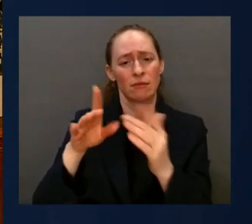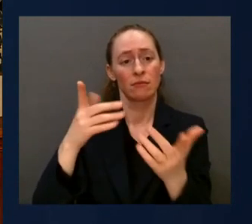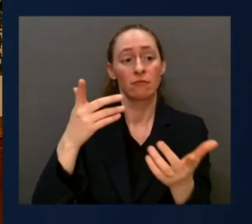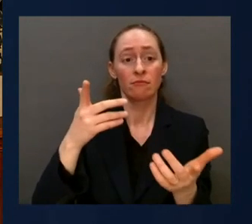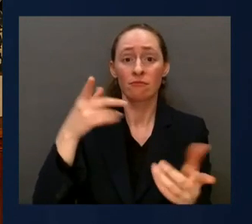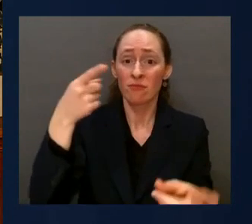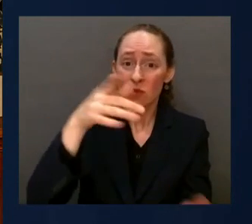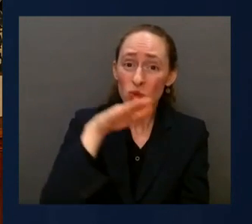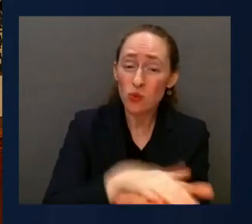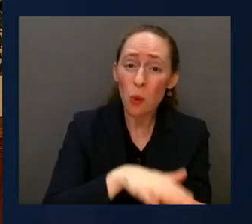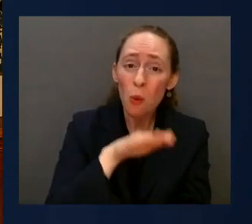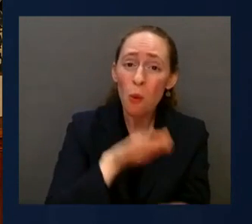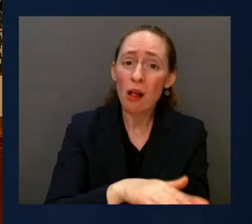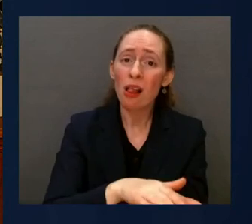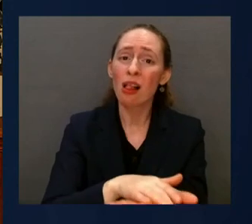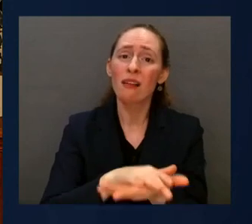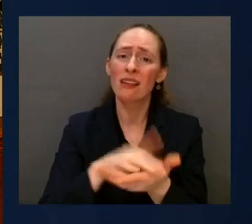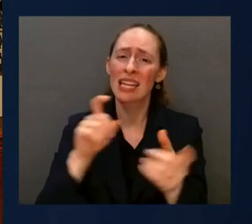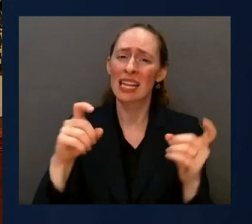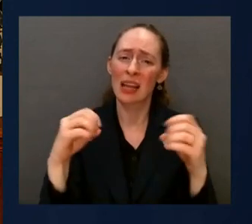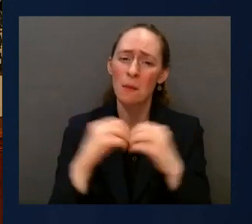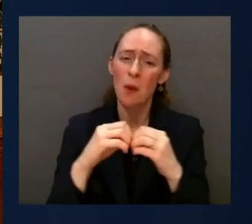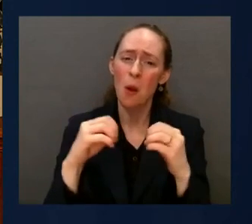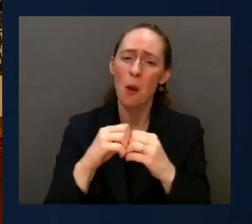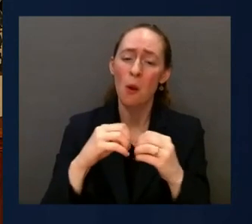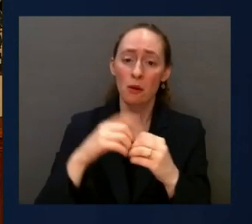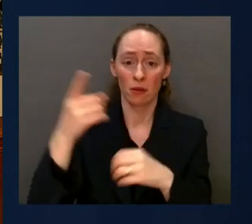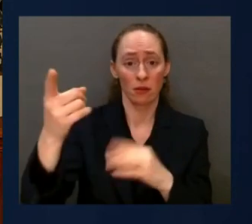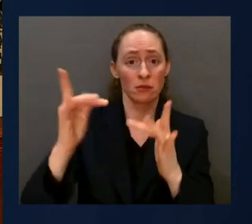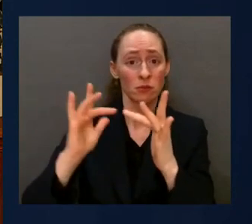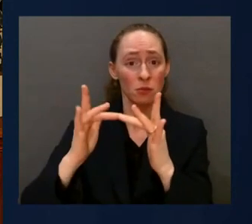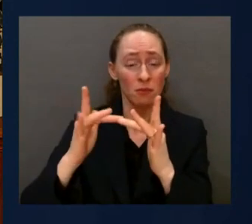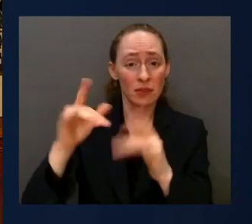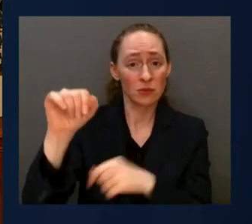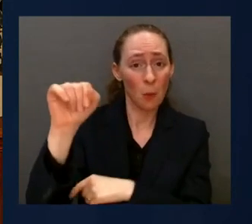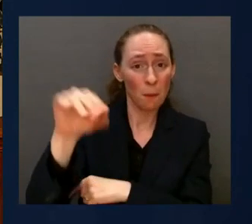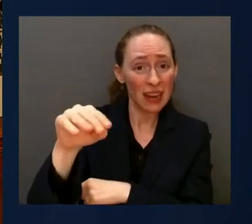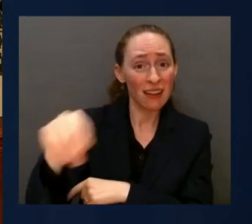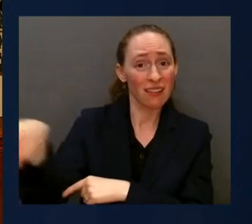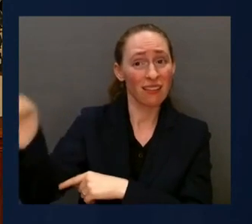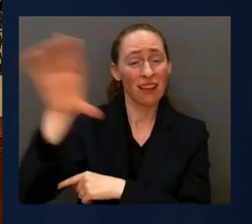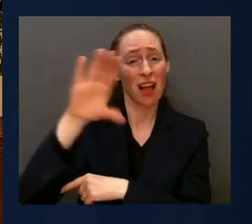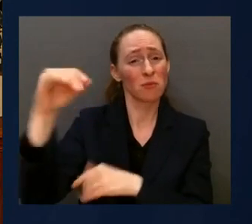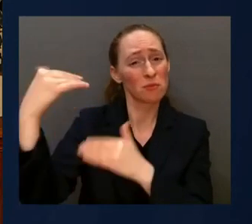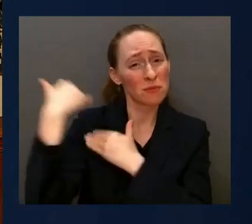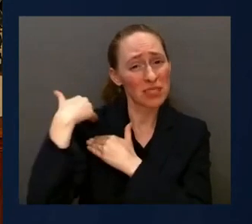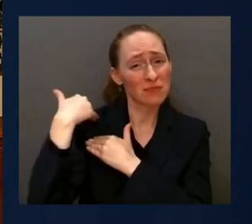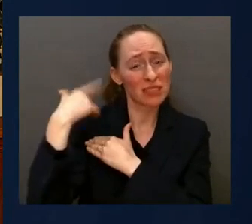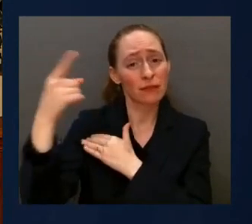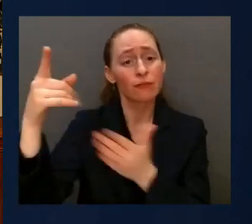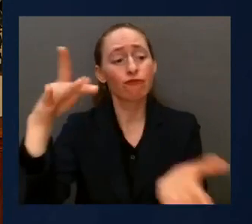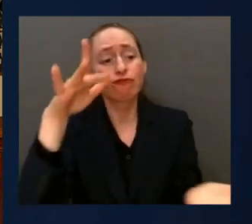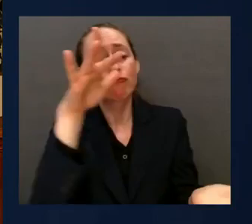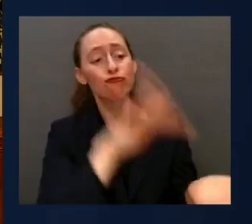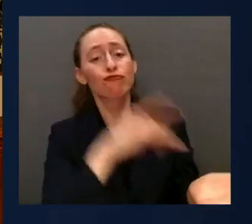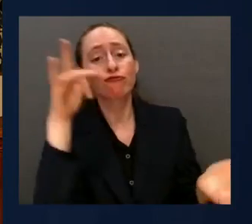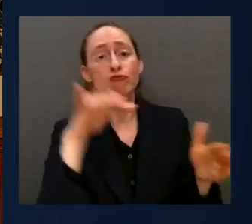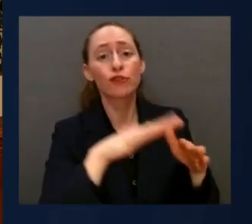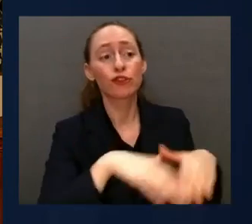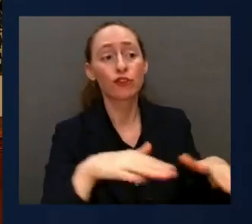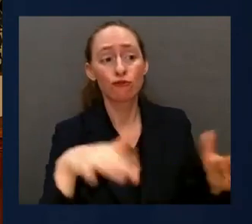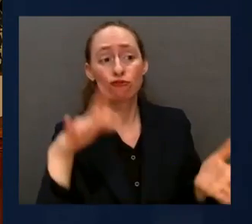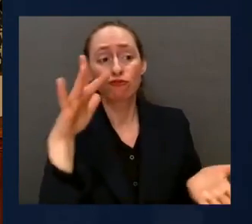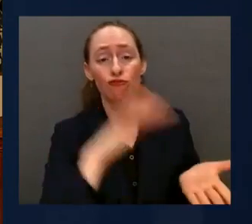companies accountable for experimenting they're doing running children for profit. It's time to pass bipartisan